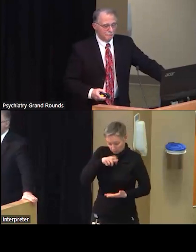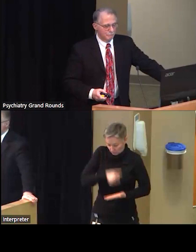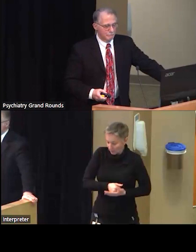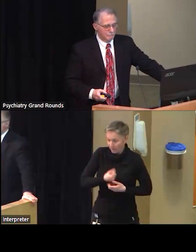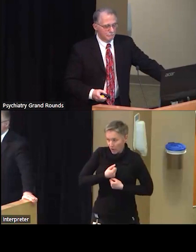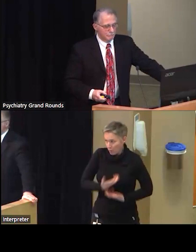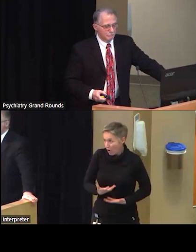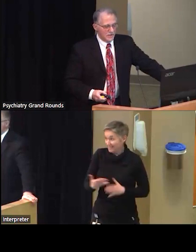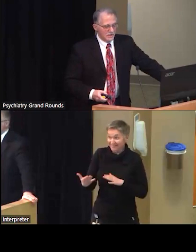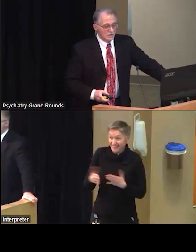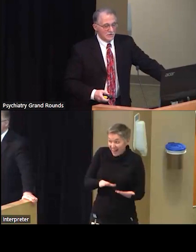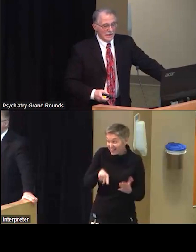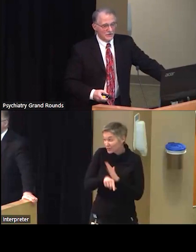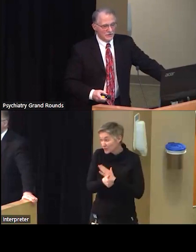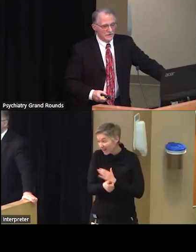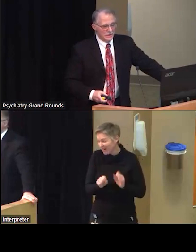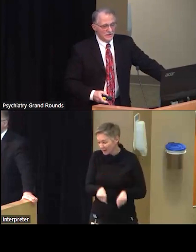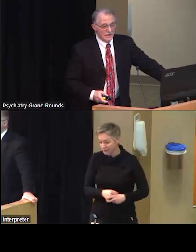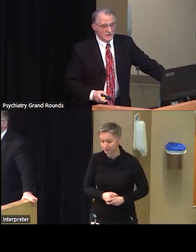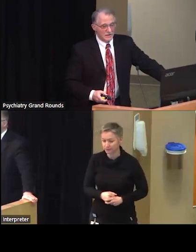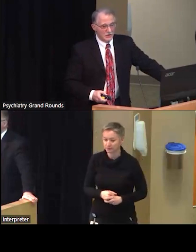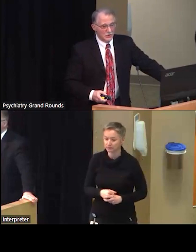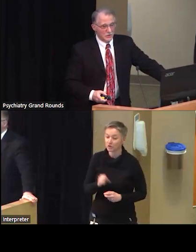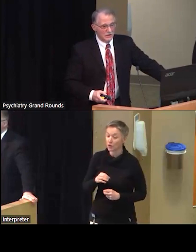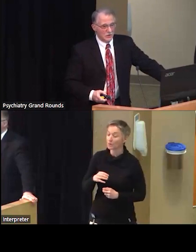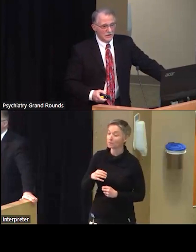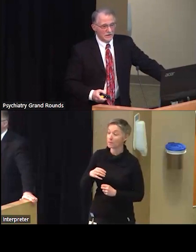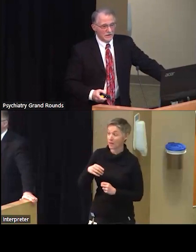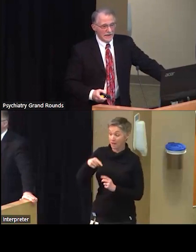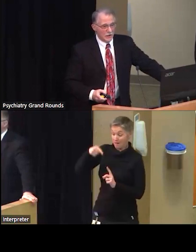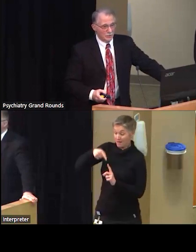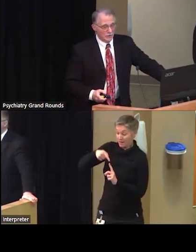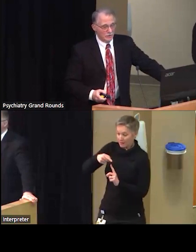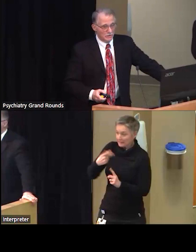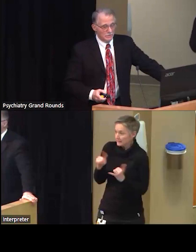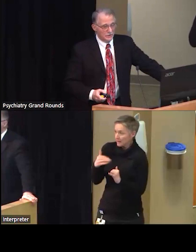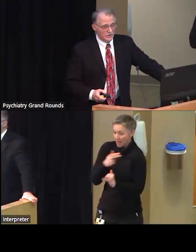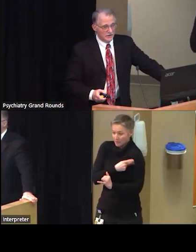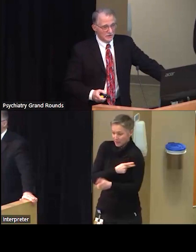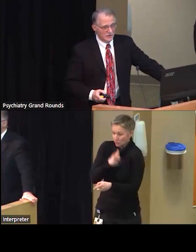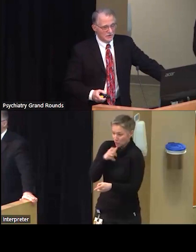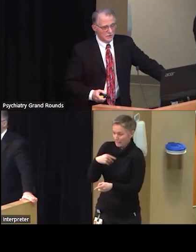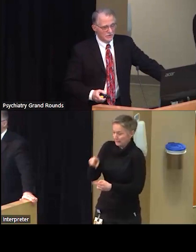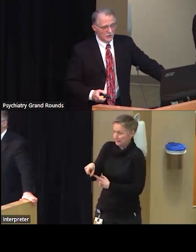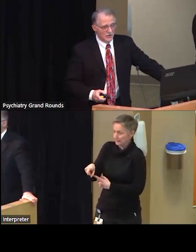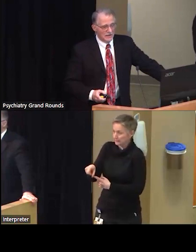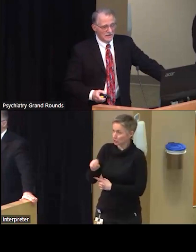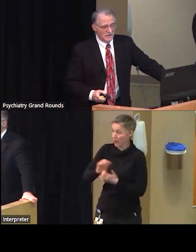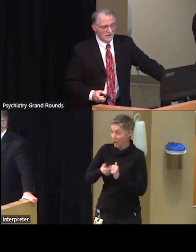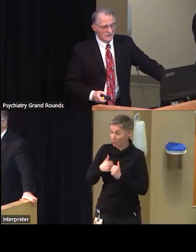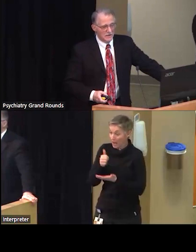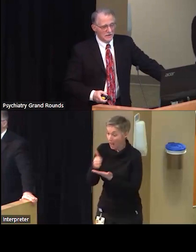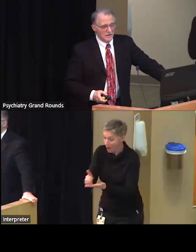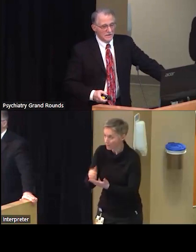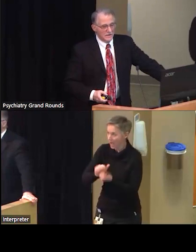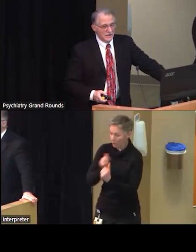suicide. So there's a patient in need. So that's the issue. How can we help before things get too far? Realize